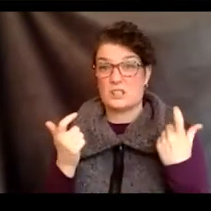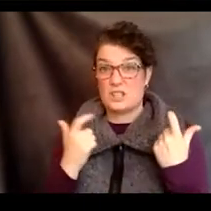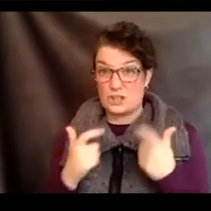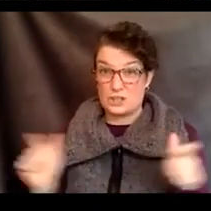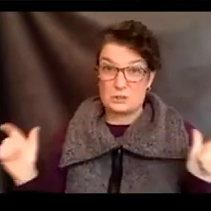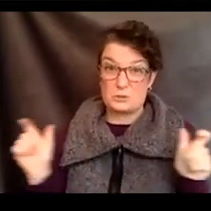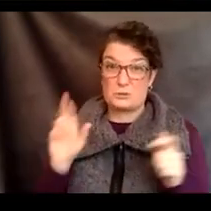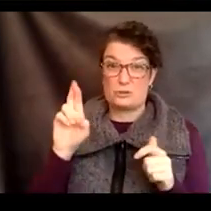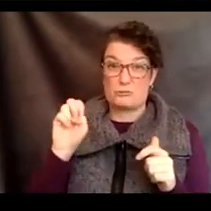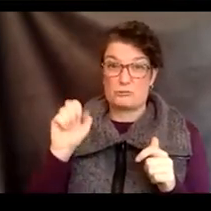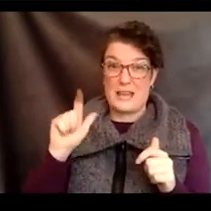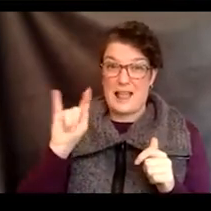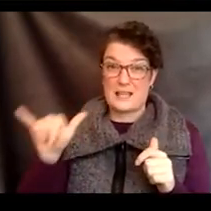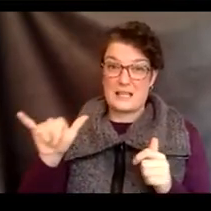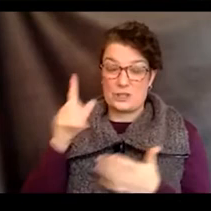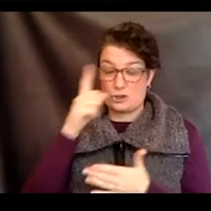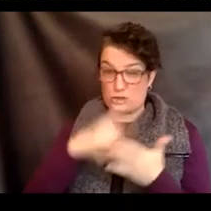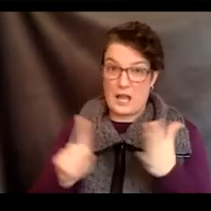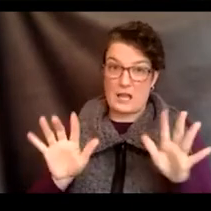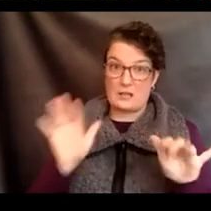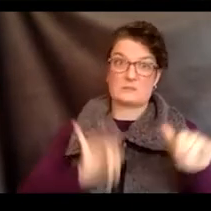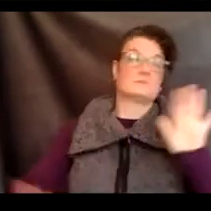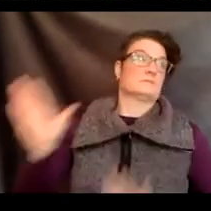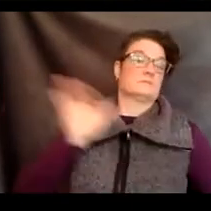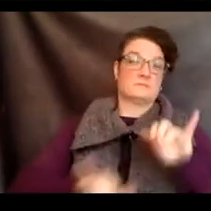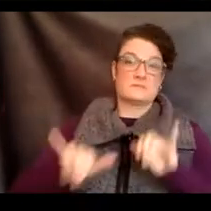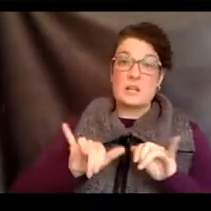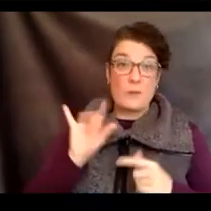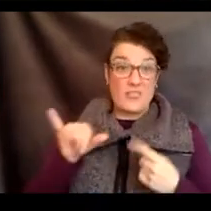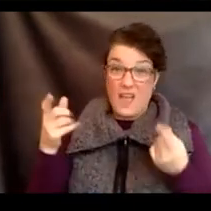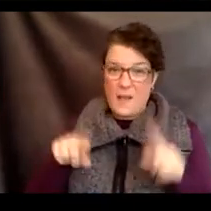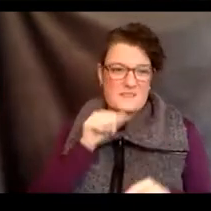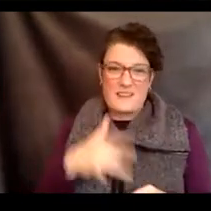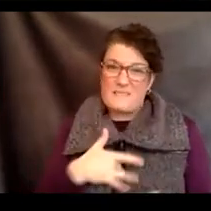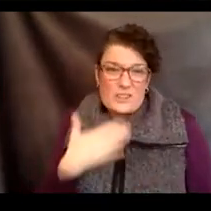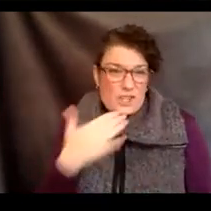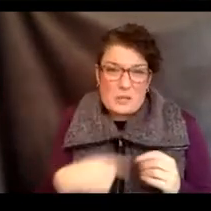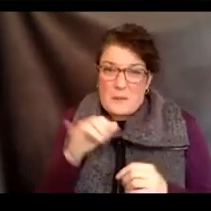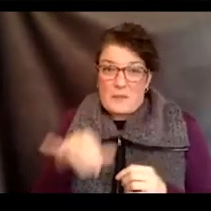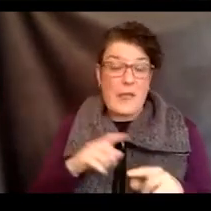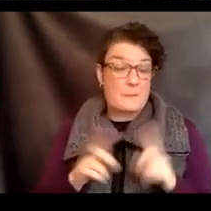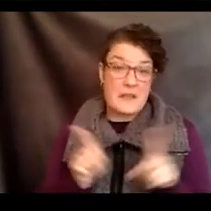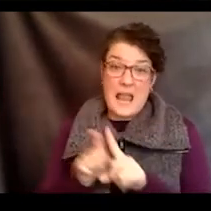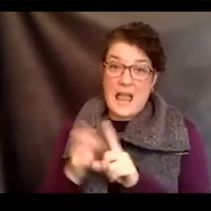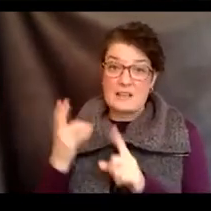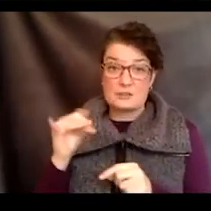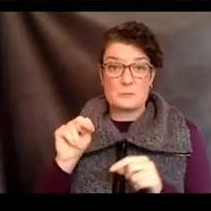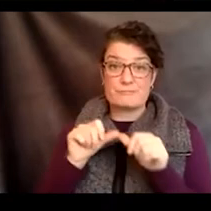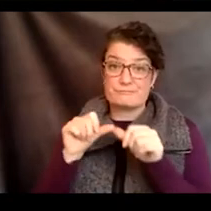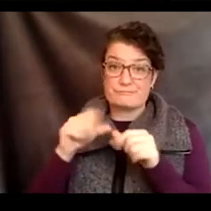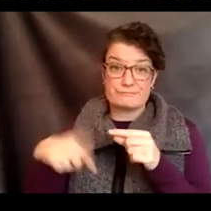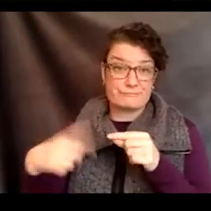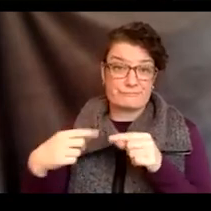reality check. And so when that happened, I like definitely did not feel great about that. But I think as humans, we're just constantly on this like hedonic treadmill, right? And it